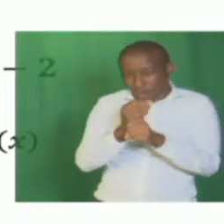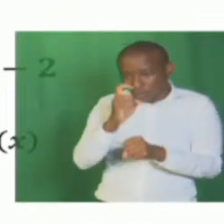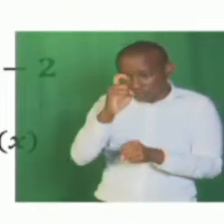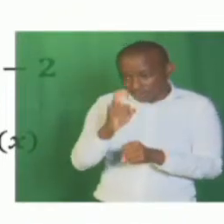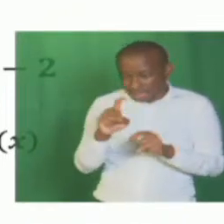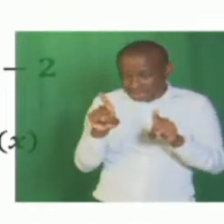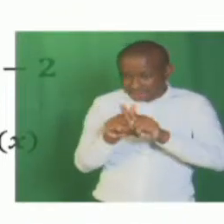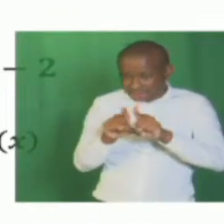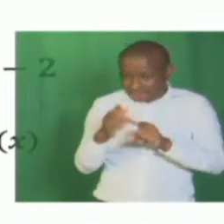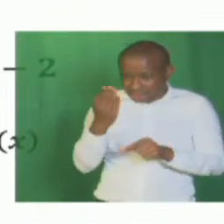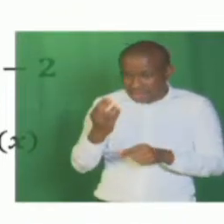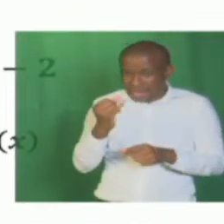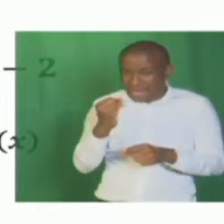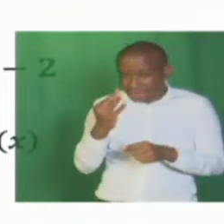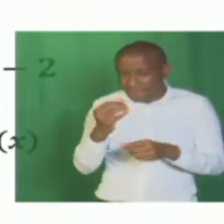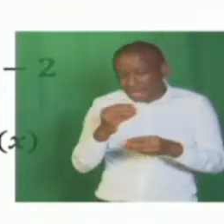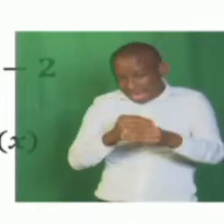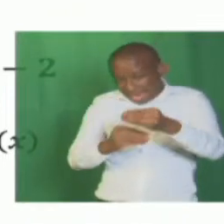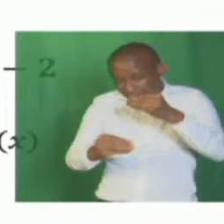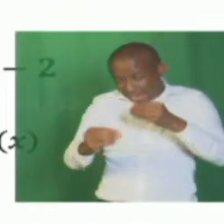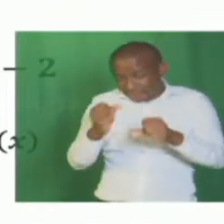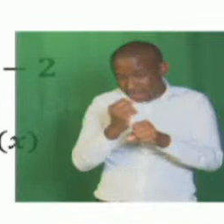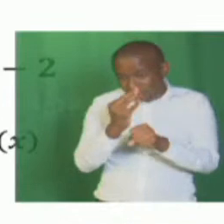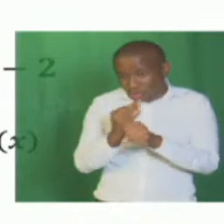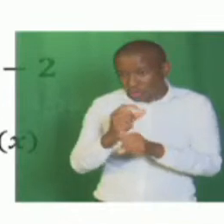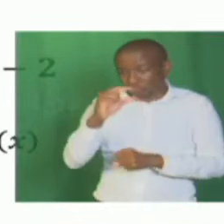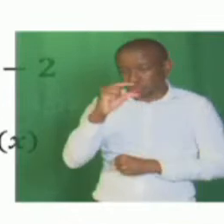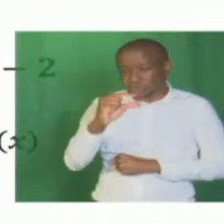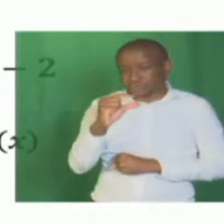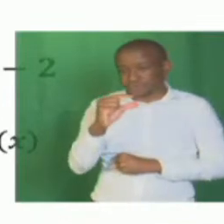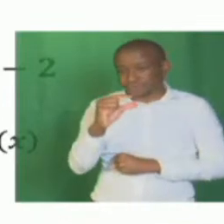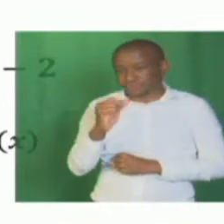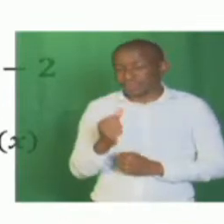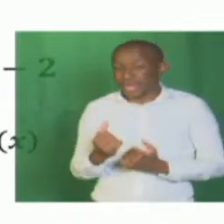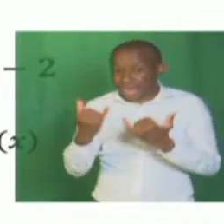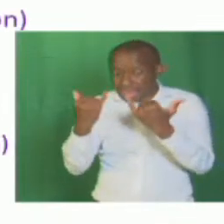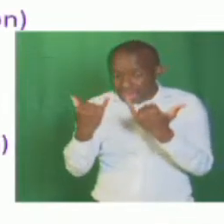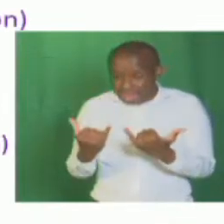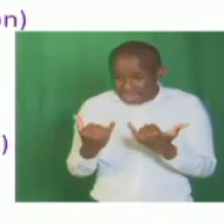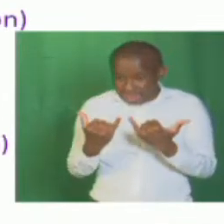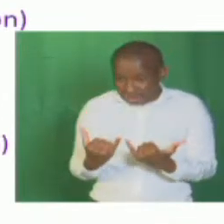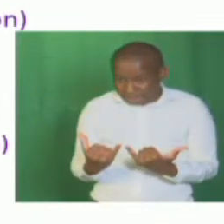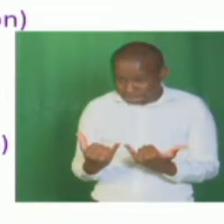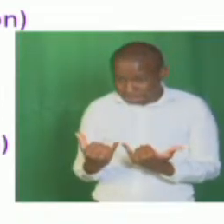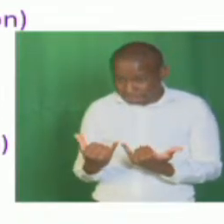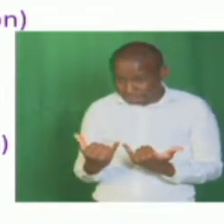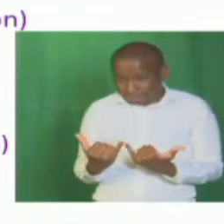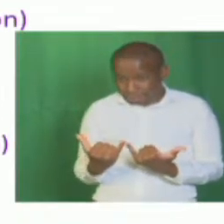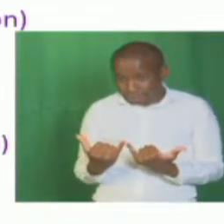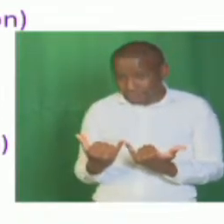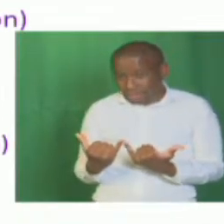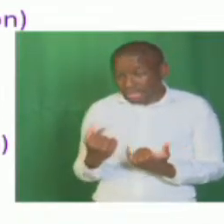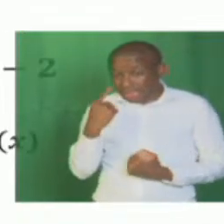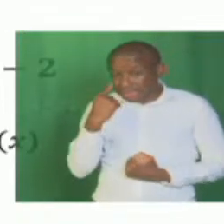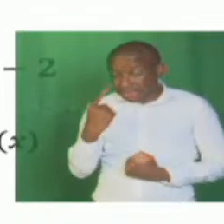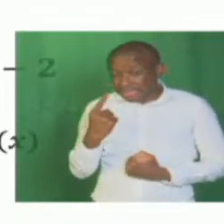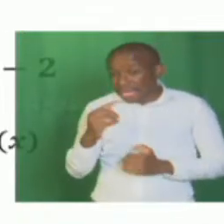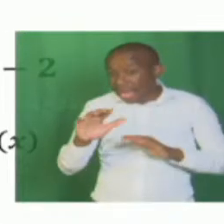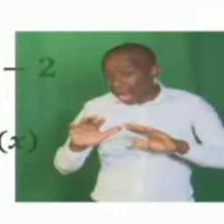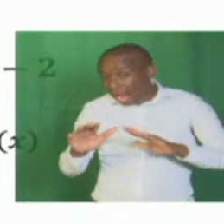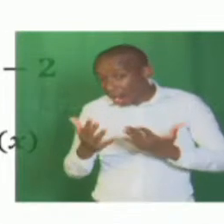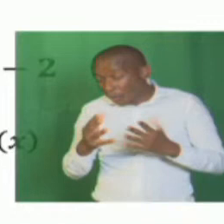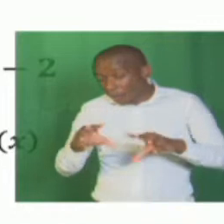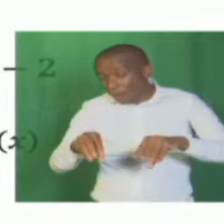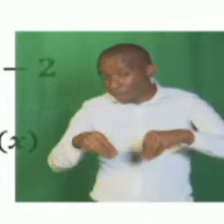be like this if it's the inverse of the g of x. Now we have seen how we find